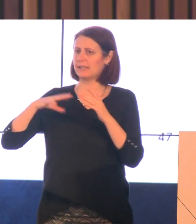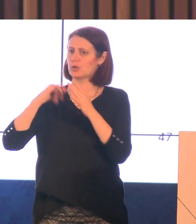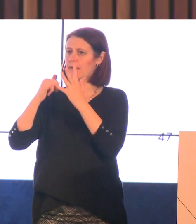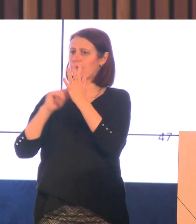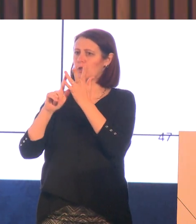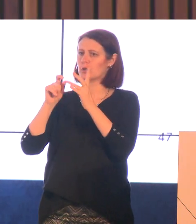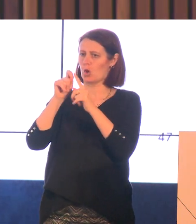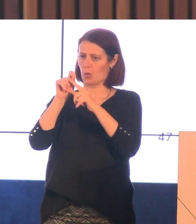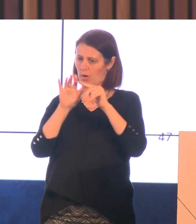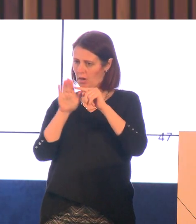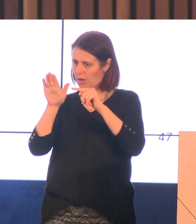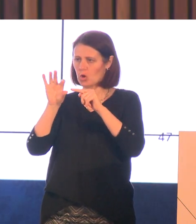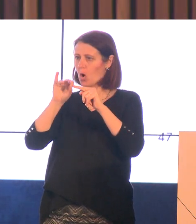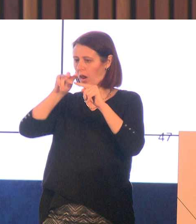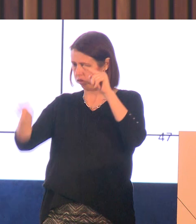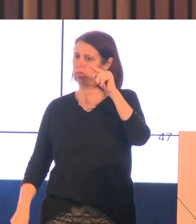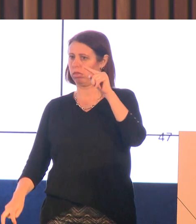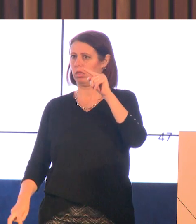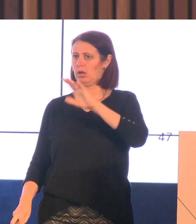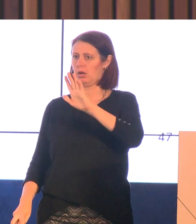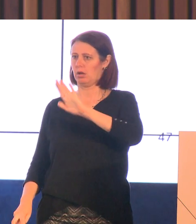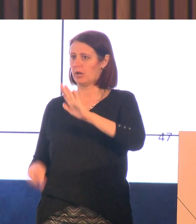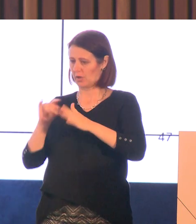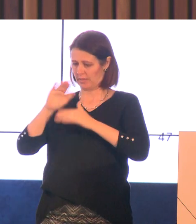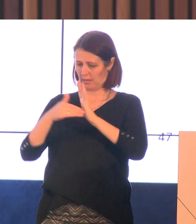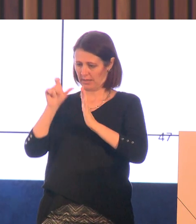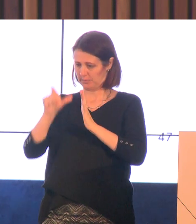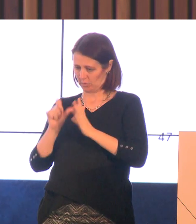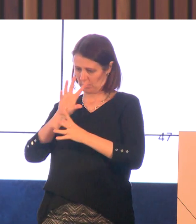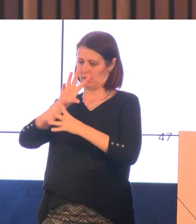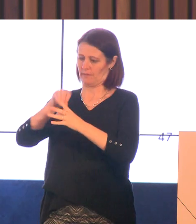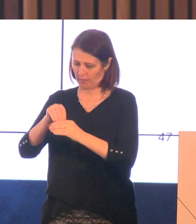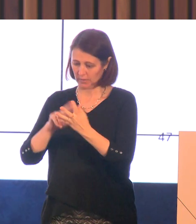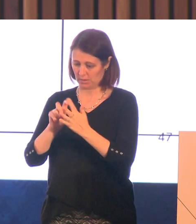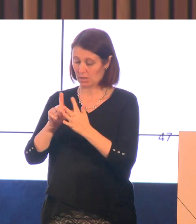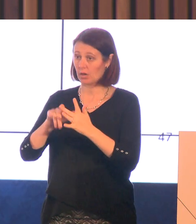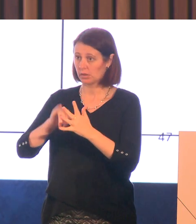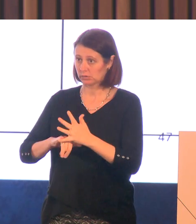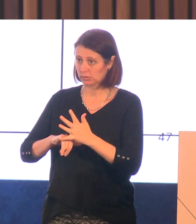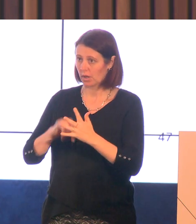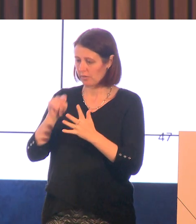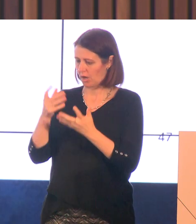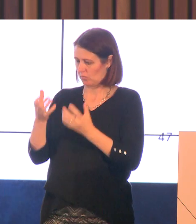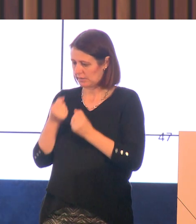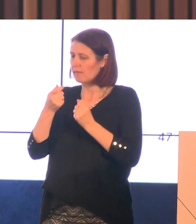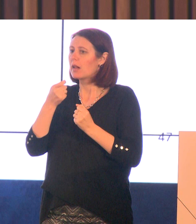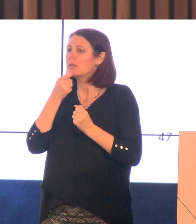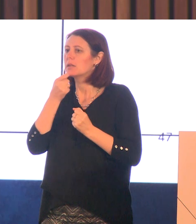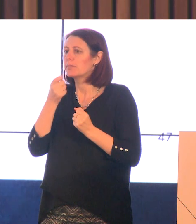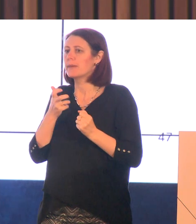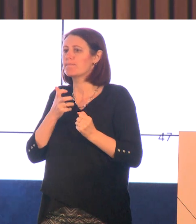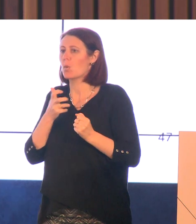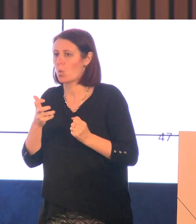not a cliff, so that the last person who gets into the NDIS receives just a little bit